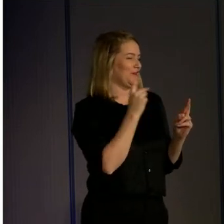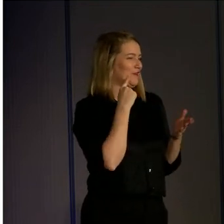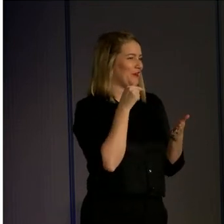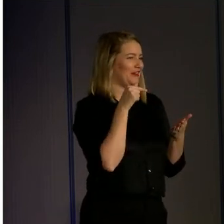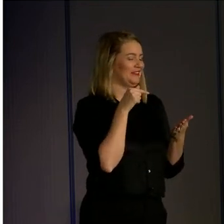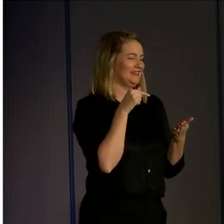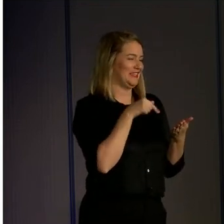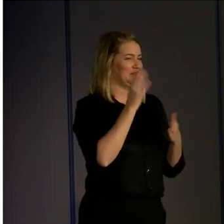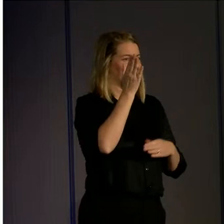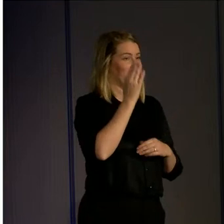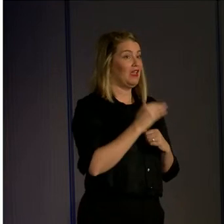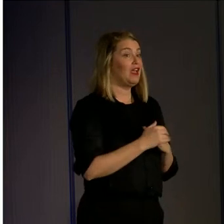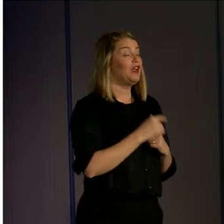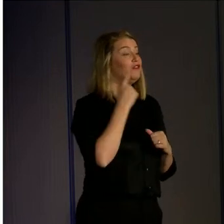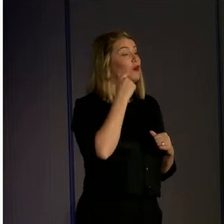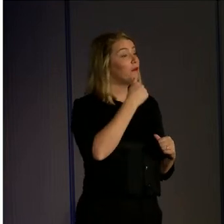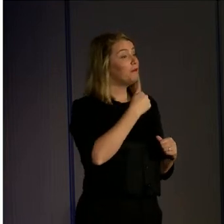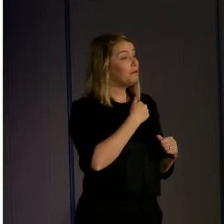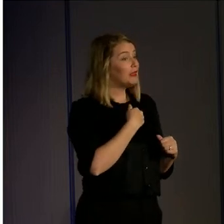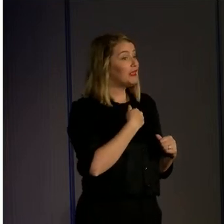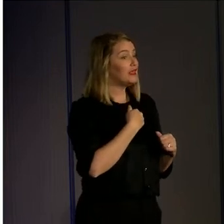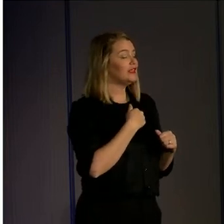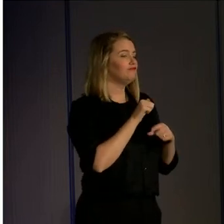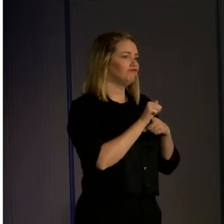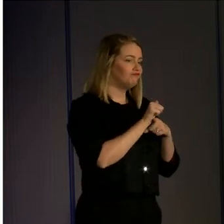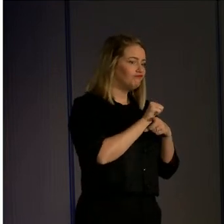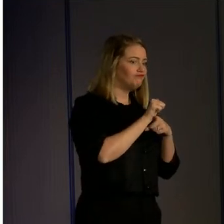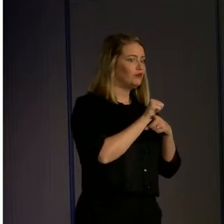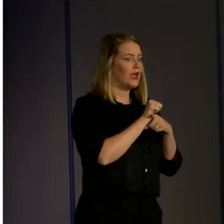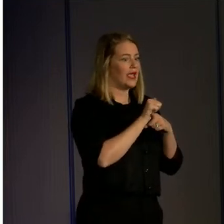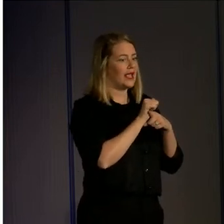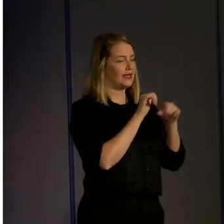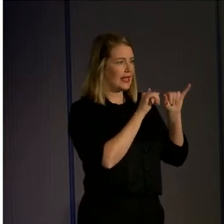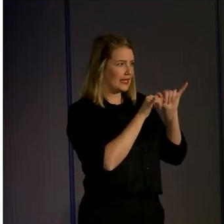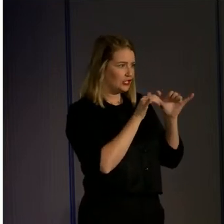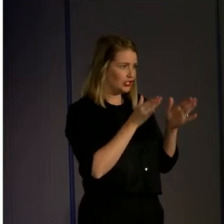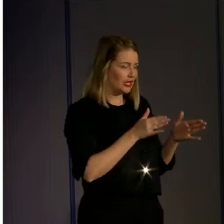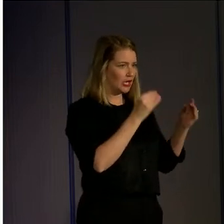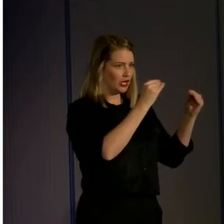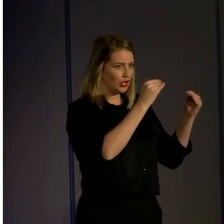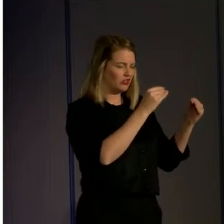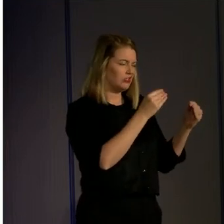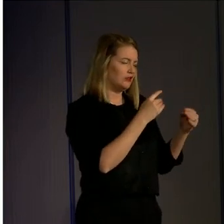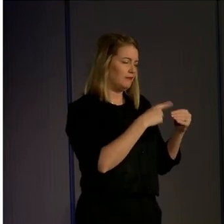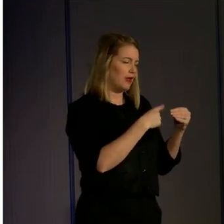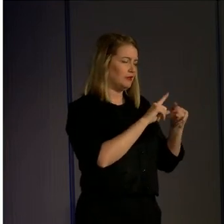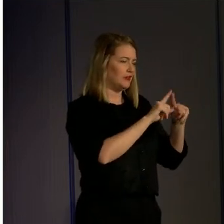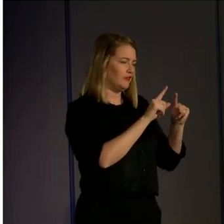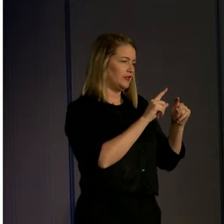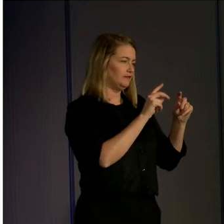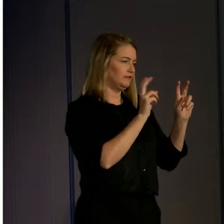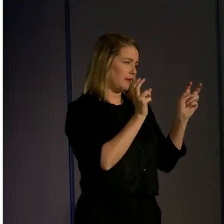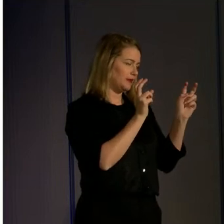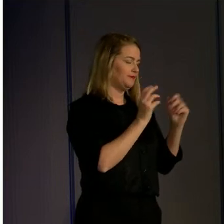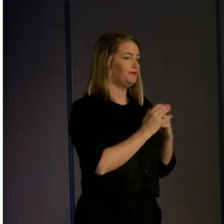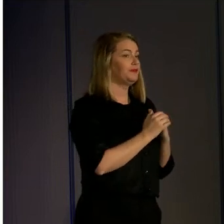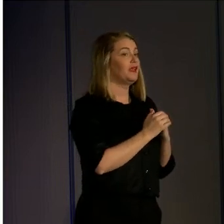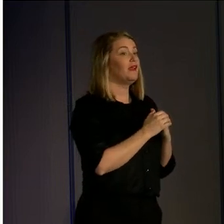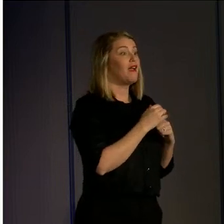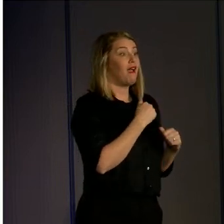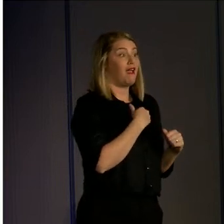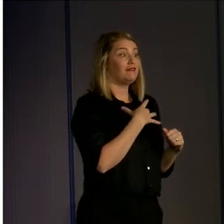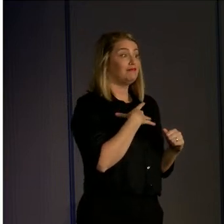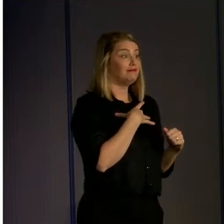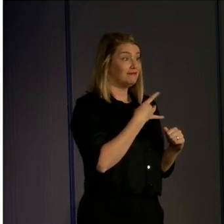me, because I spent a lot of time training engineers and whatnot on different topics, I like to go